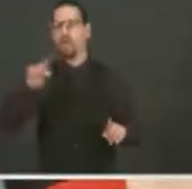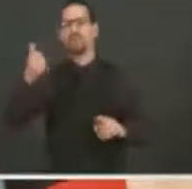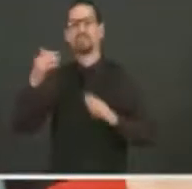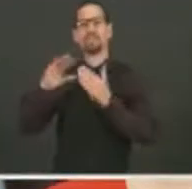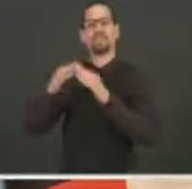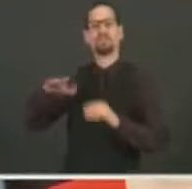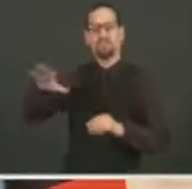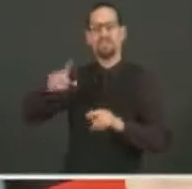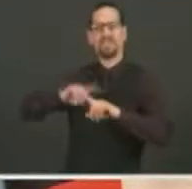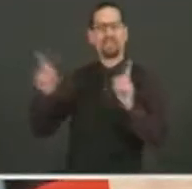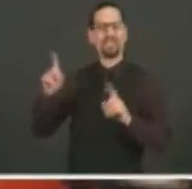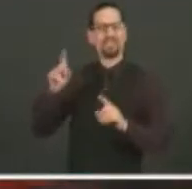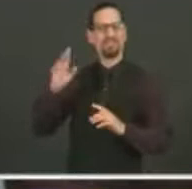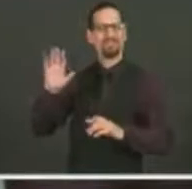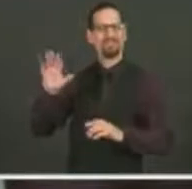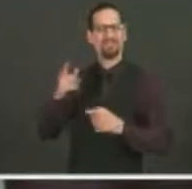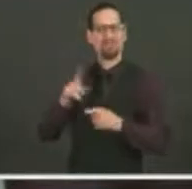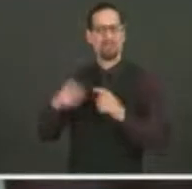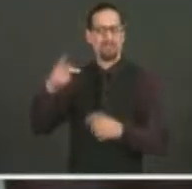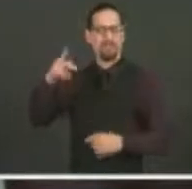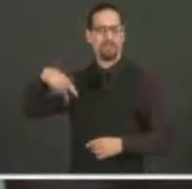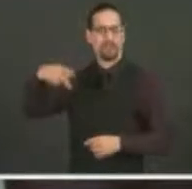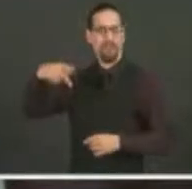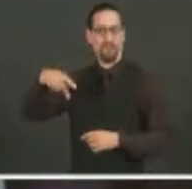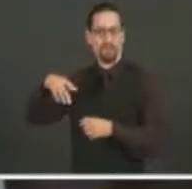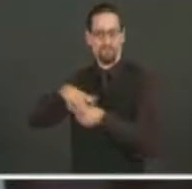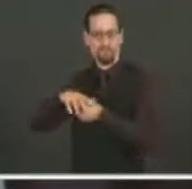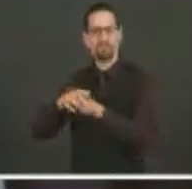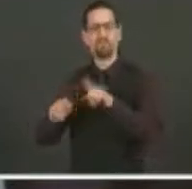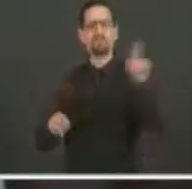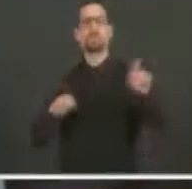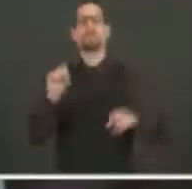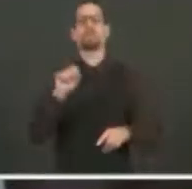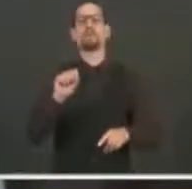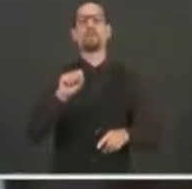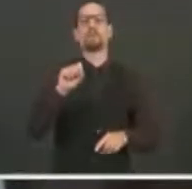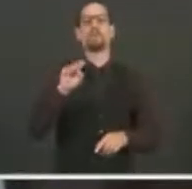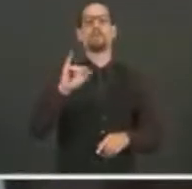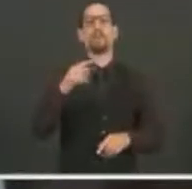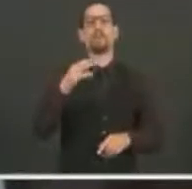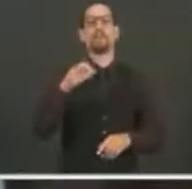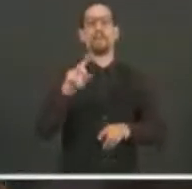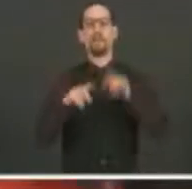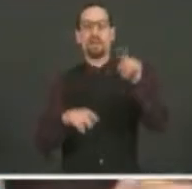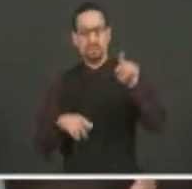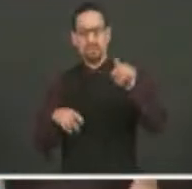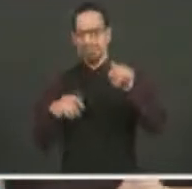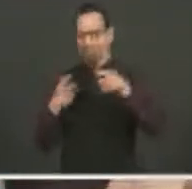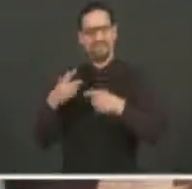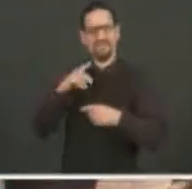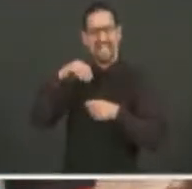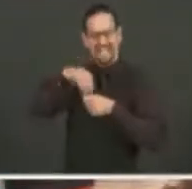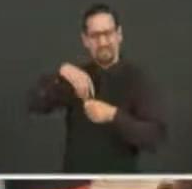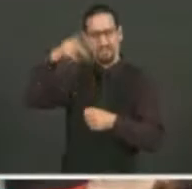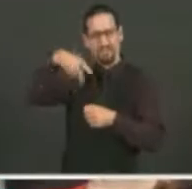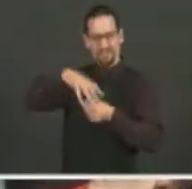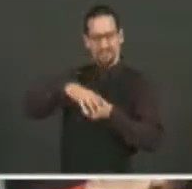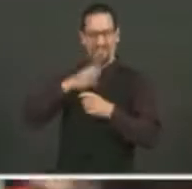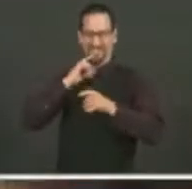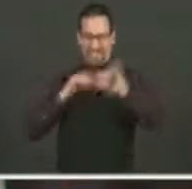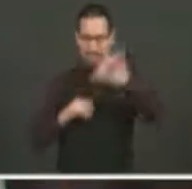Burrillville. Areas within Providence look different. Neighborhoods in Providence, one place, look different than other places.